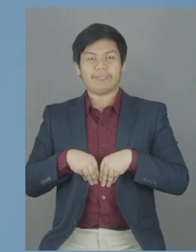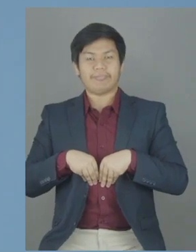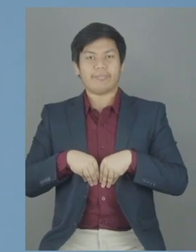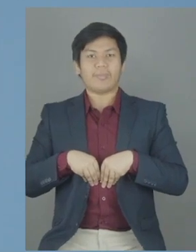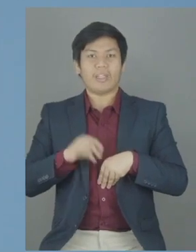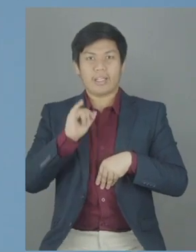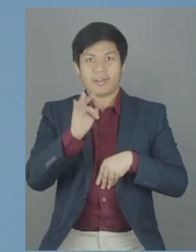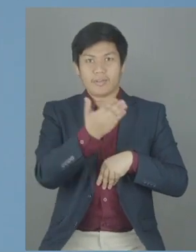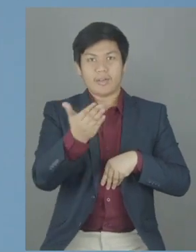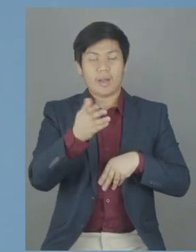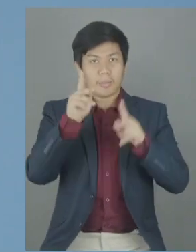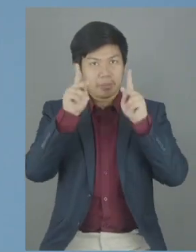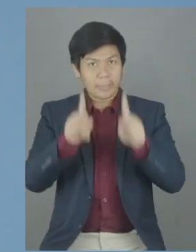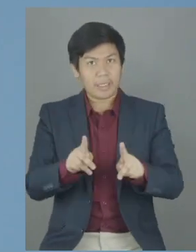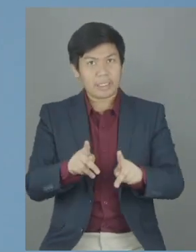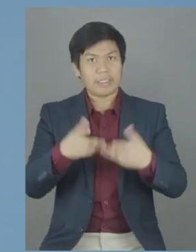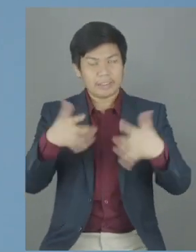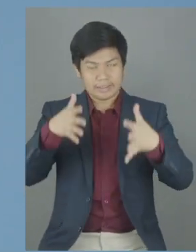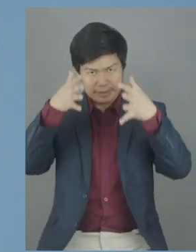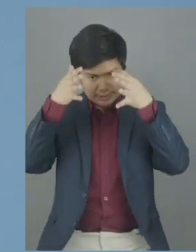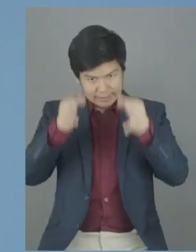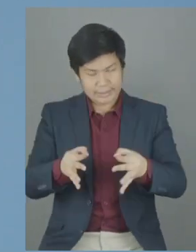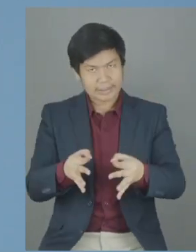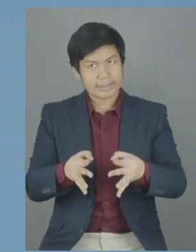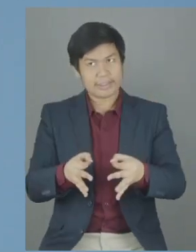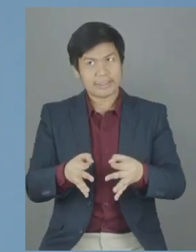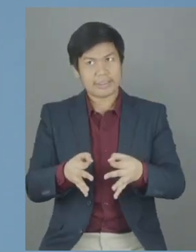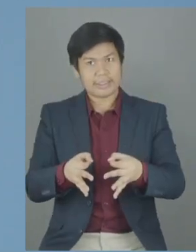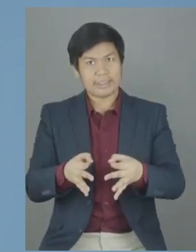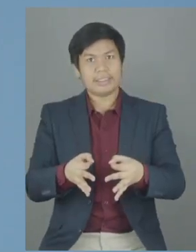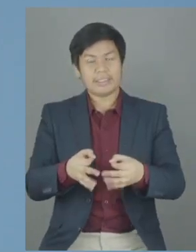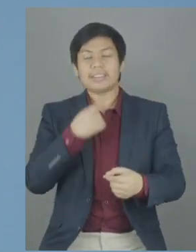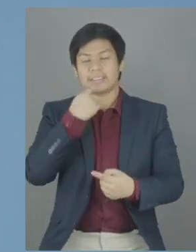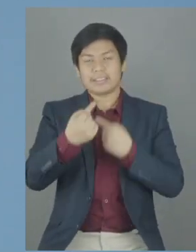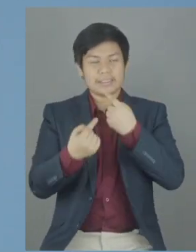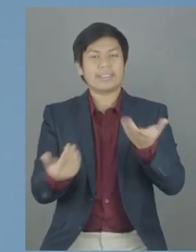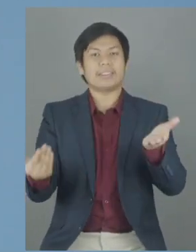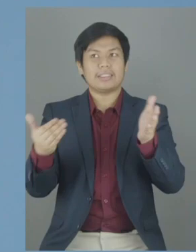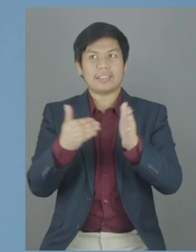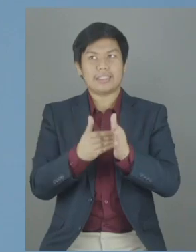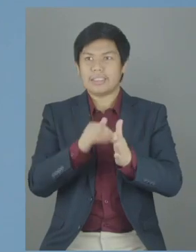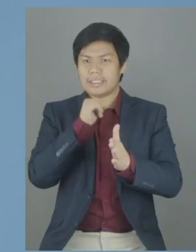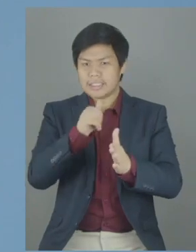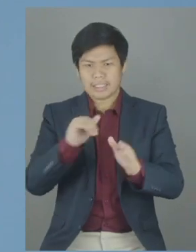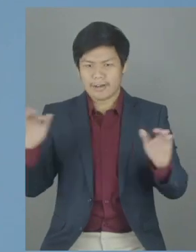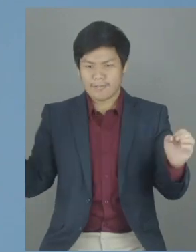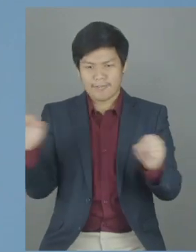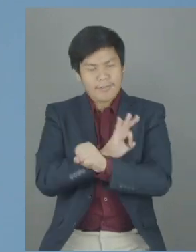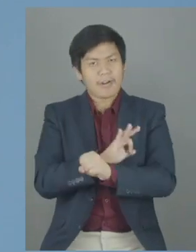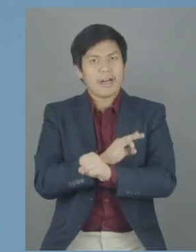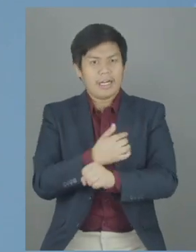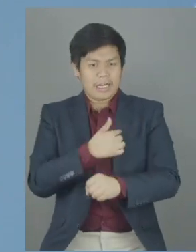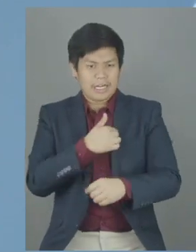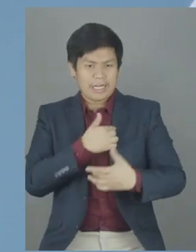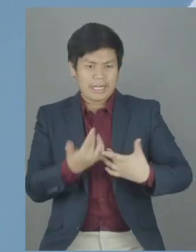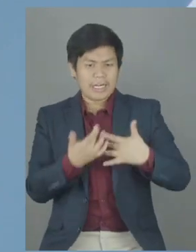If you're a person who made that decision before, then preach it to yourself again. You don't have to force yourself into the heart of